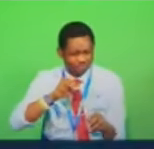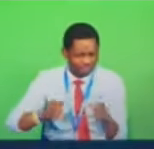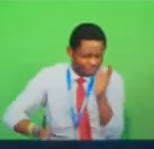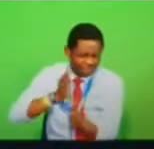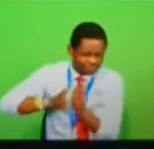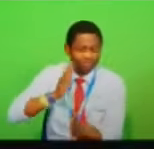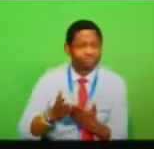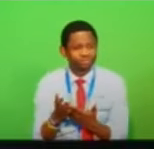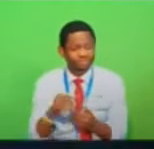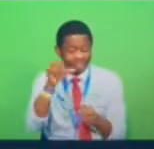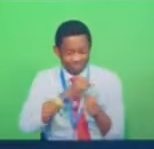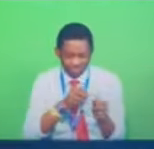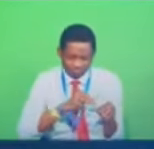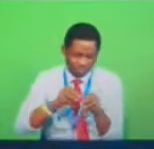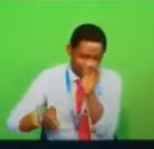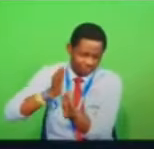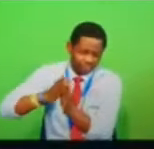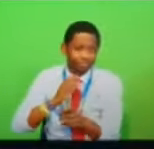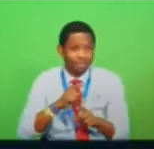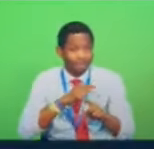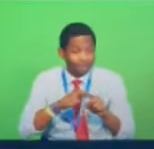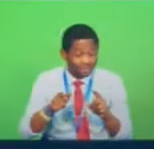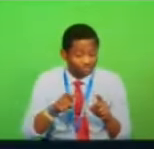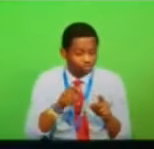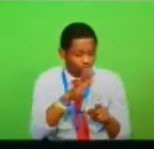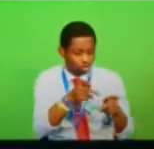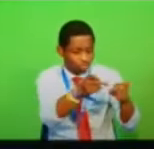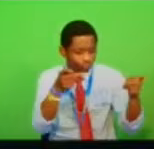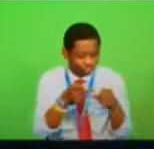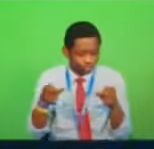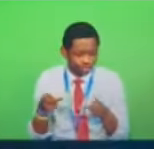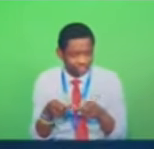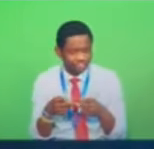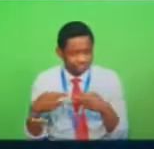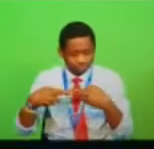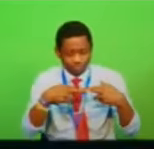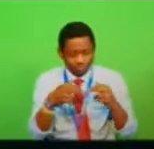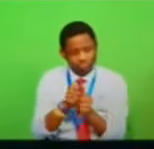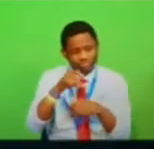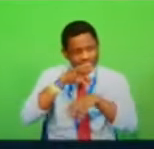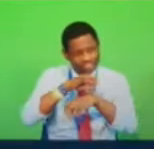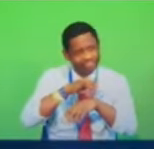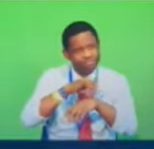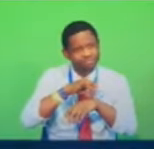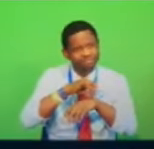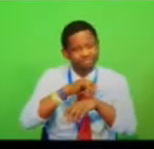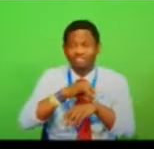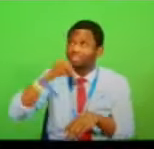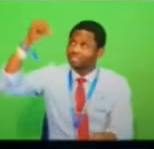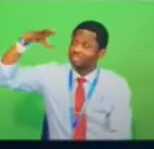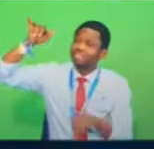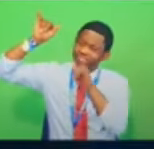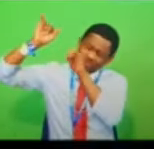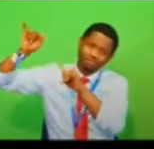fast. But the relative positions in relation to the earth, the sun is fixed, and